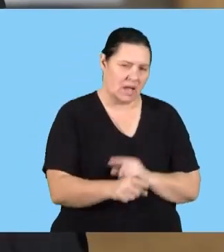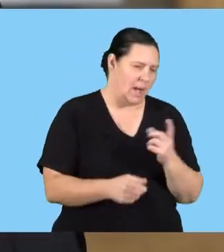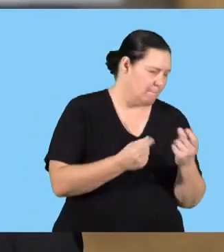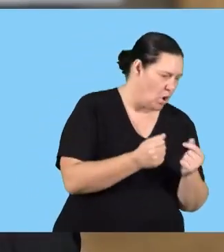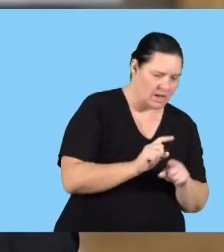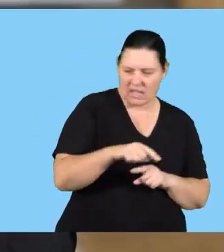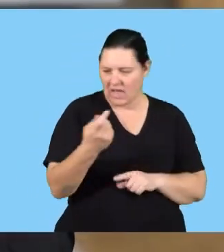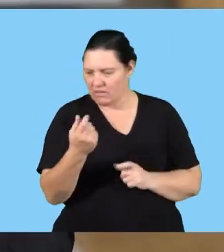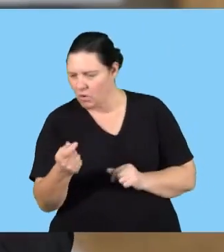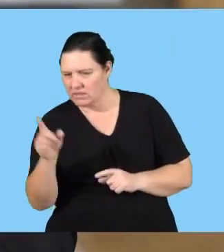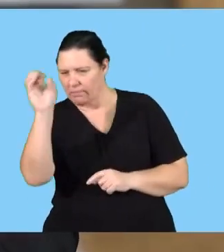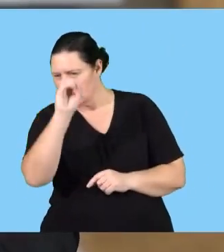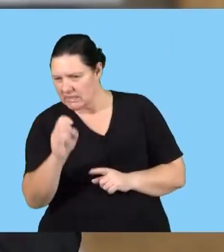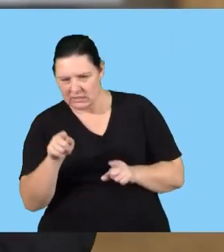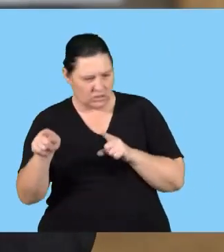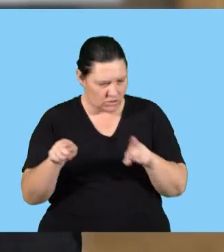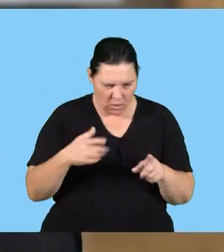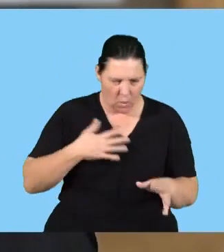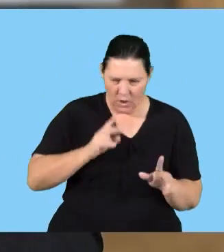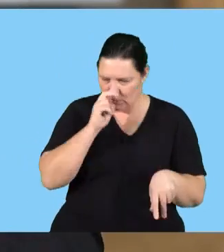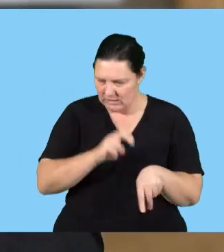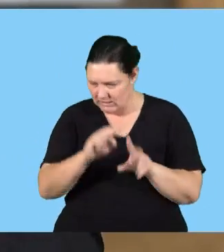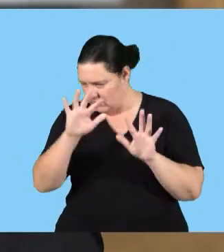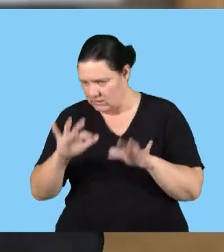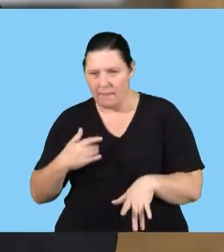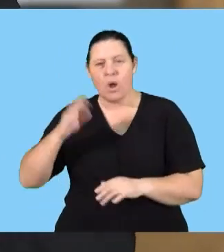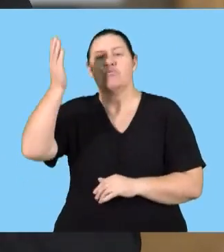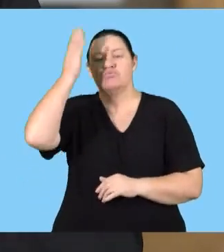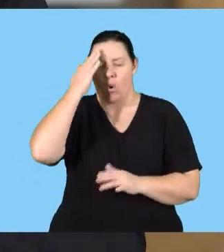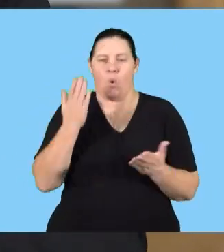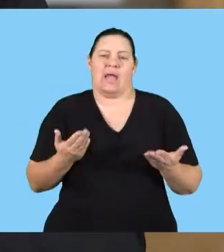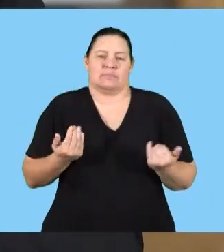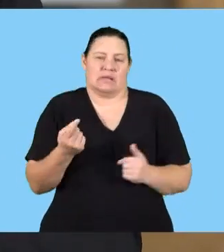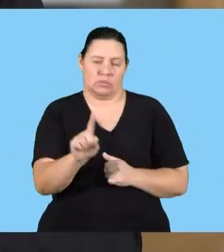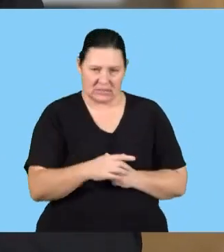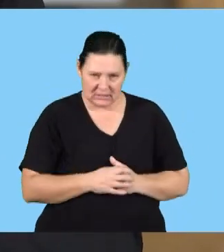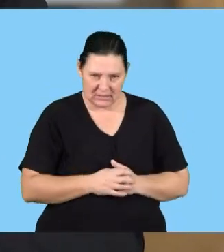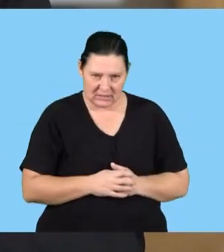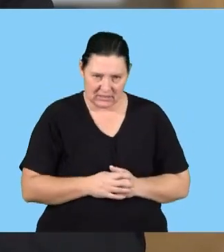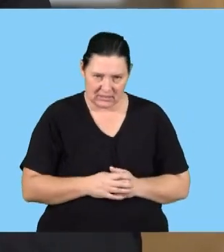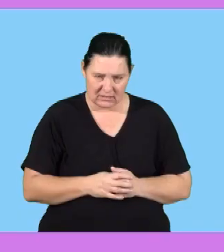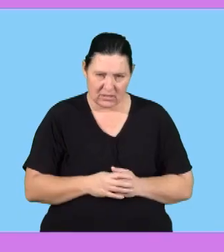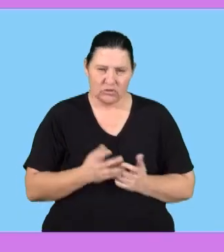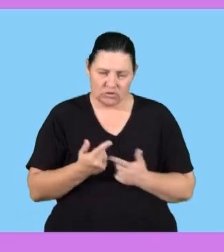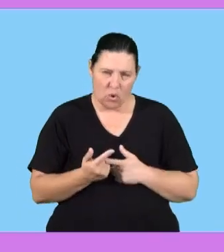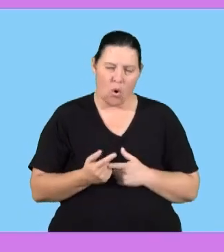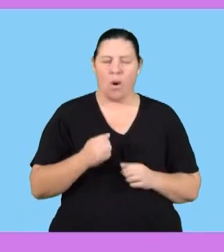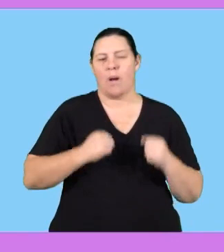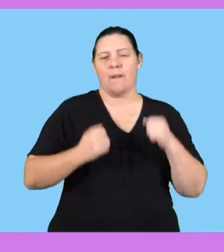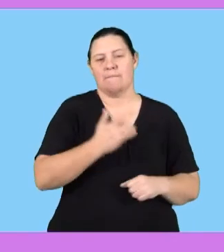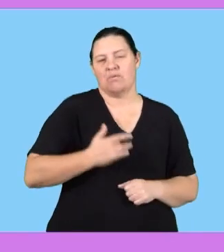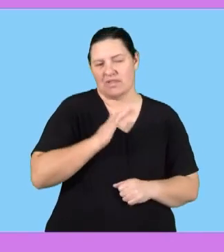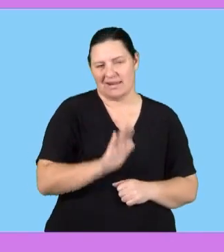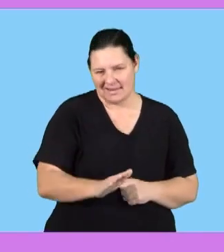is the price, okay, the other part is percentage change, for example. Okay, look at what your graph is all about. For example, the San